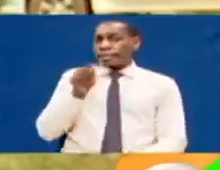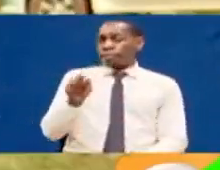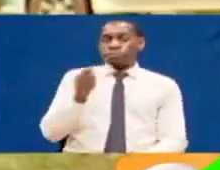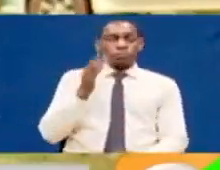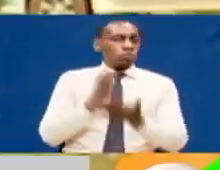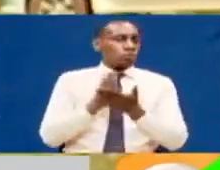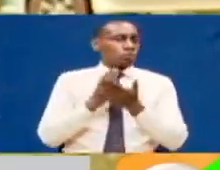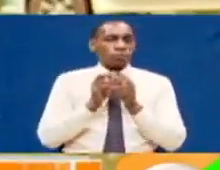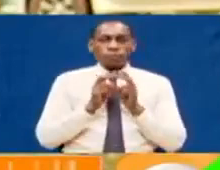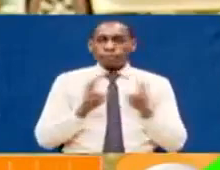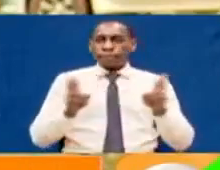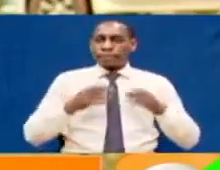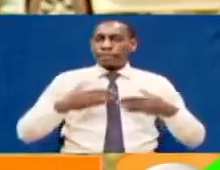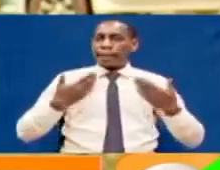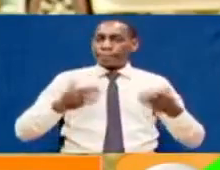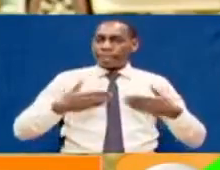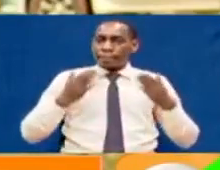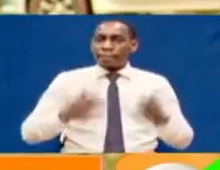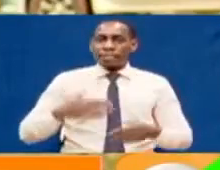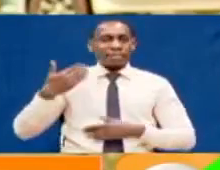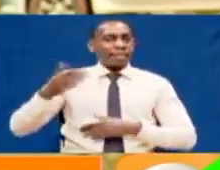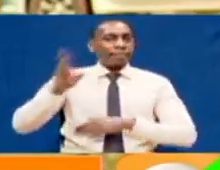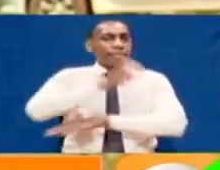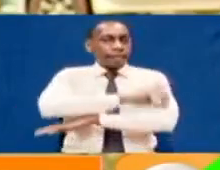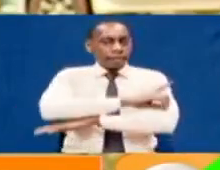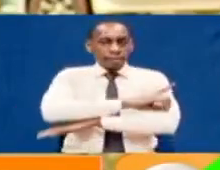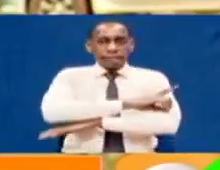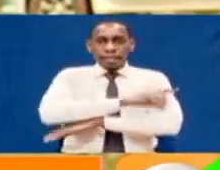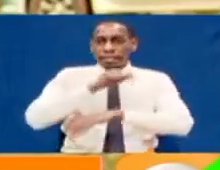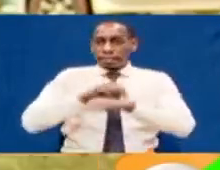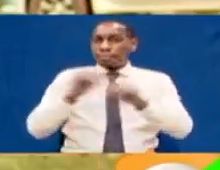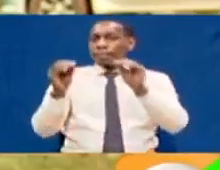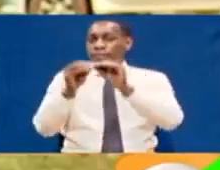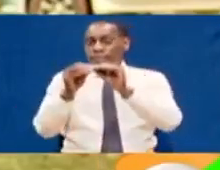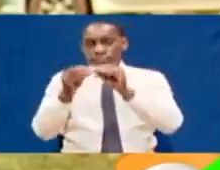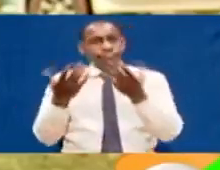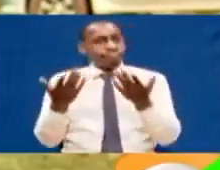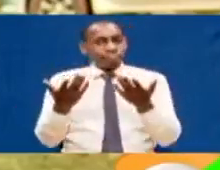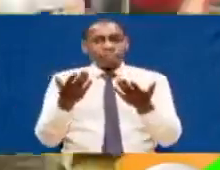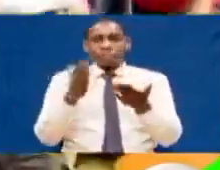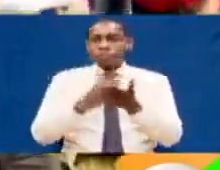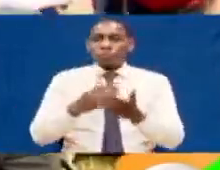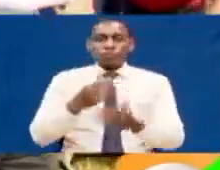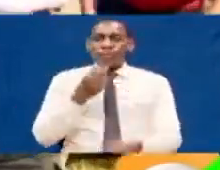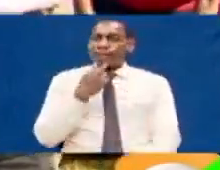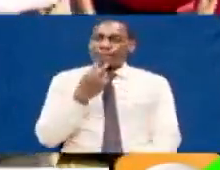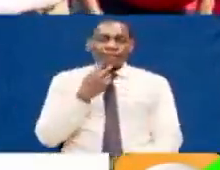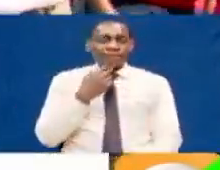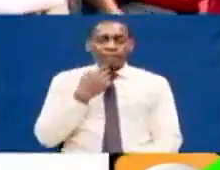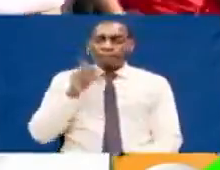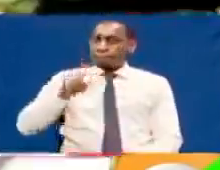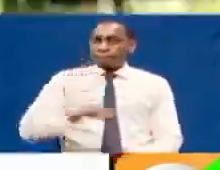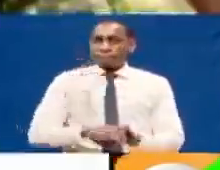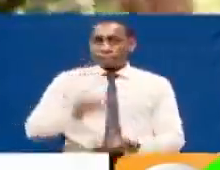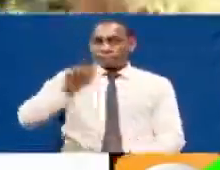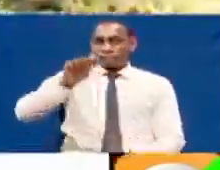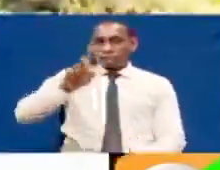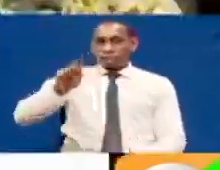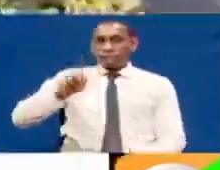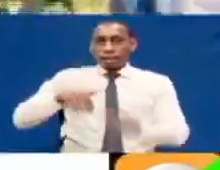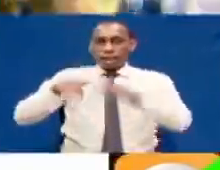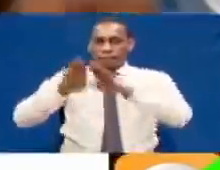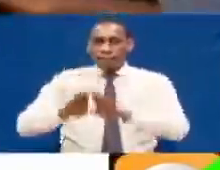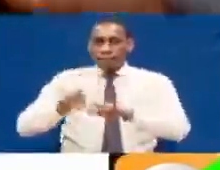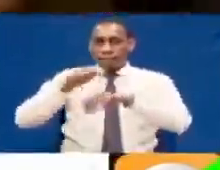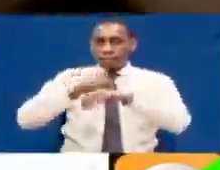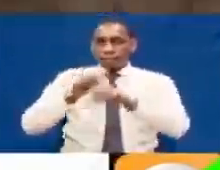very happy person each and every day, when you meet, you just start laughing. Allan Makaka was laid to rest